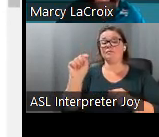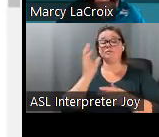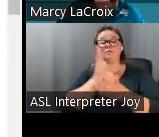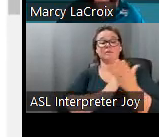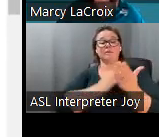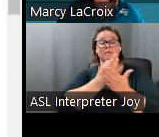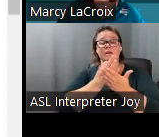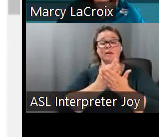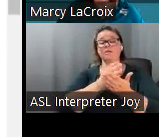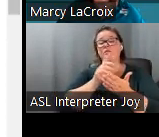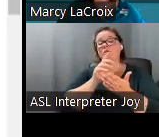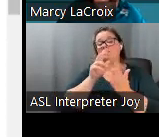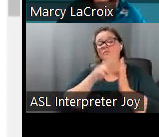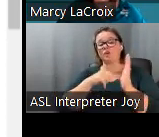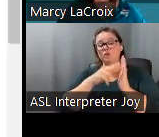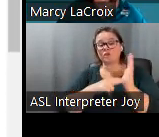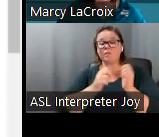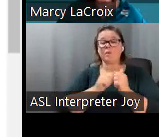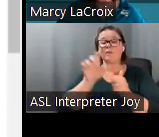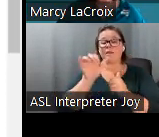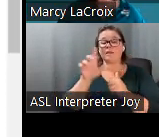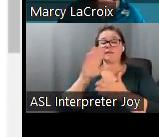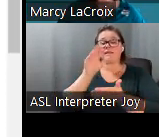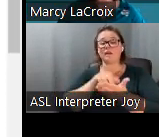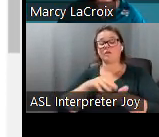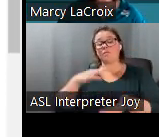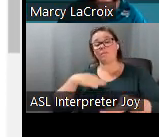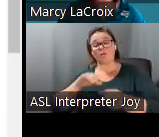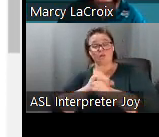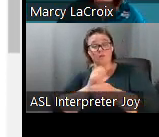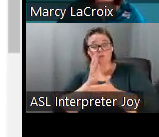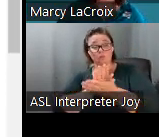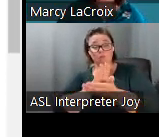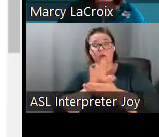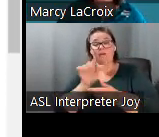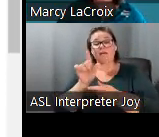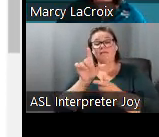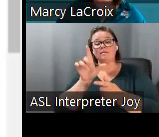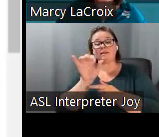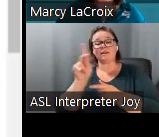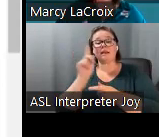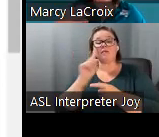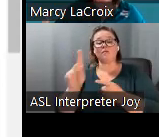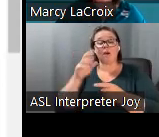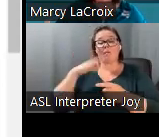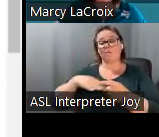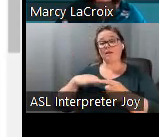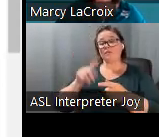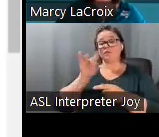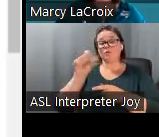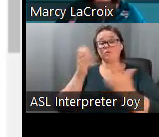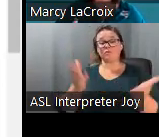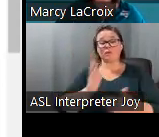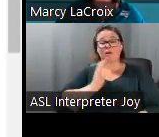LEAD Center, benefits work in school, and these are links to resources and tools right here on the Hub website, or a